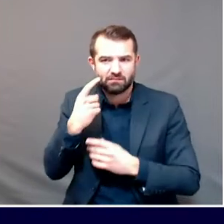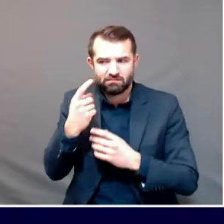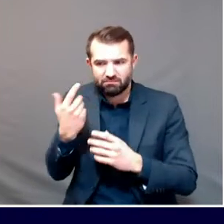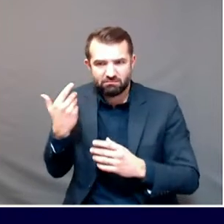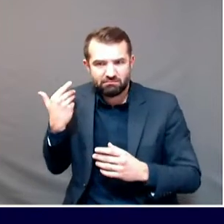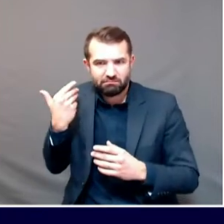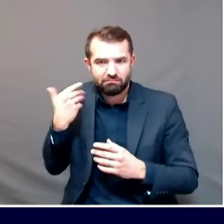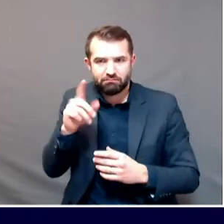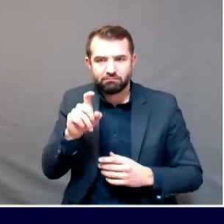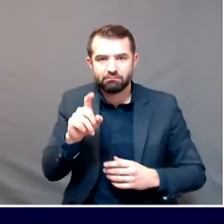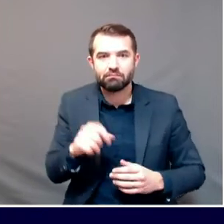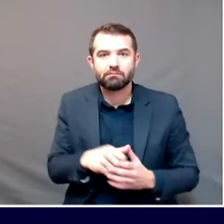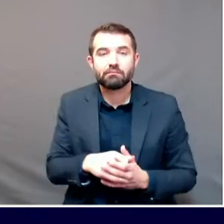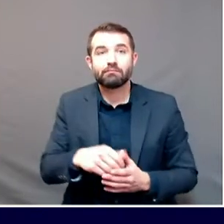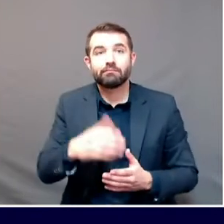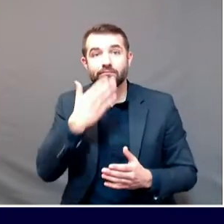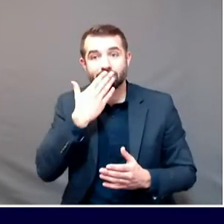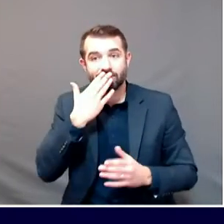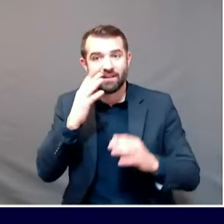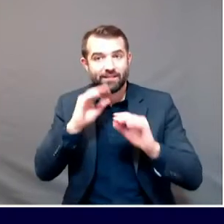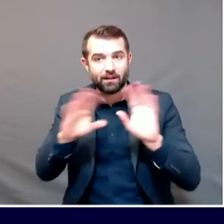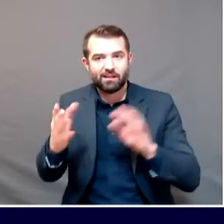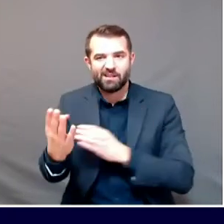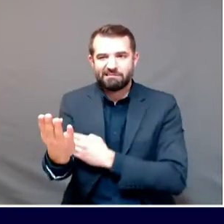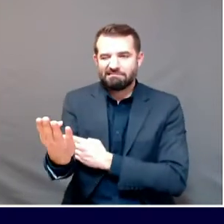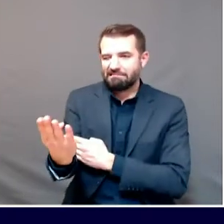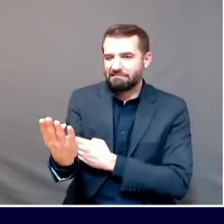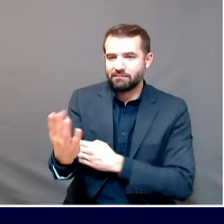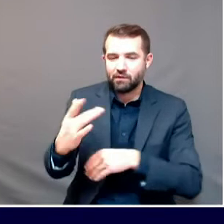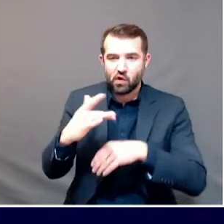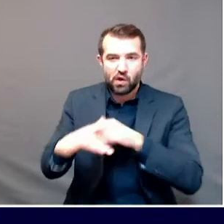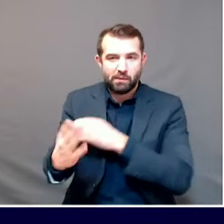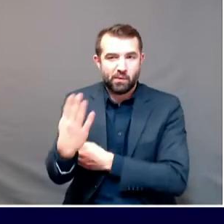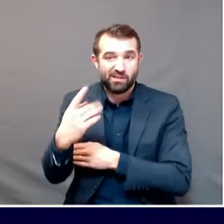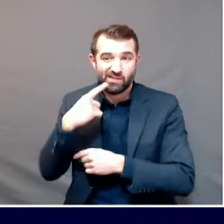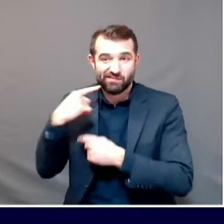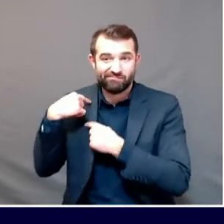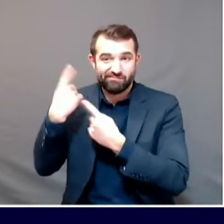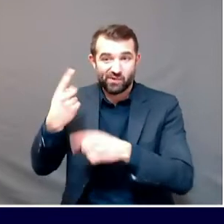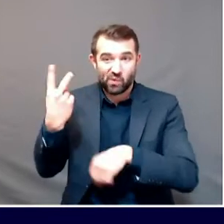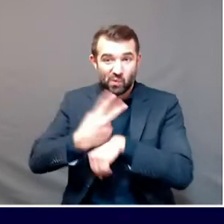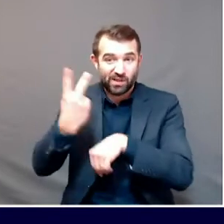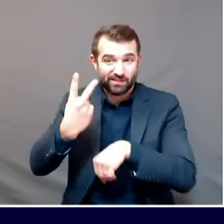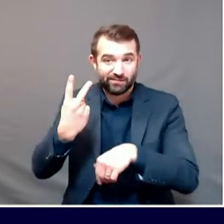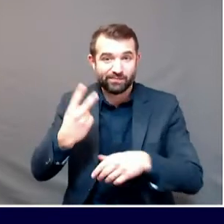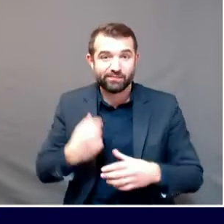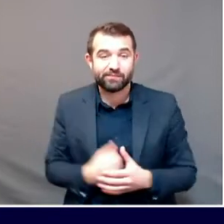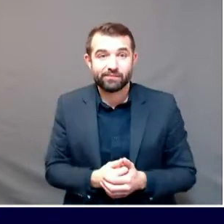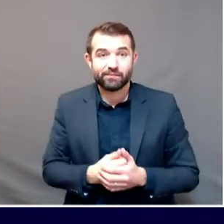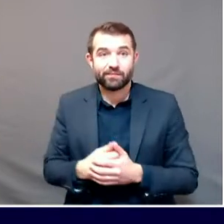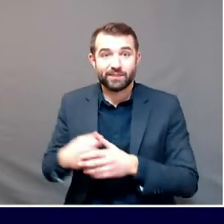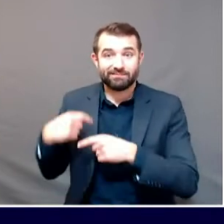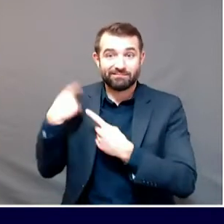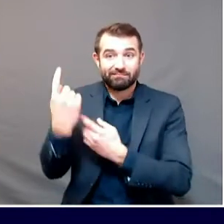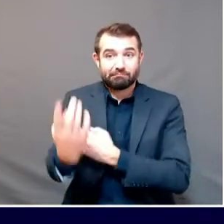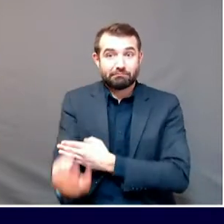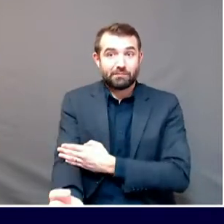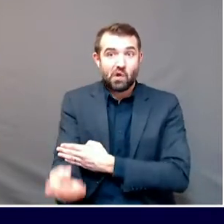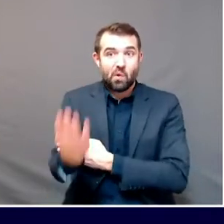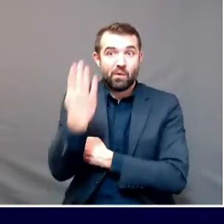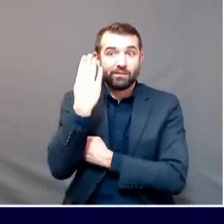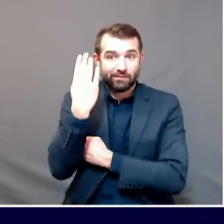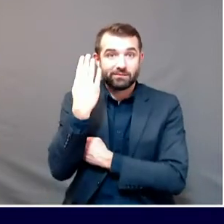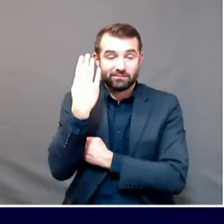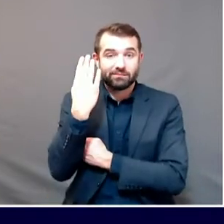that. That was as of this morning. That number has invariably gone up just over the course of today. Hospital systems